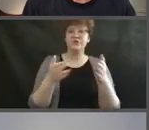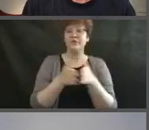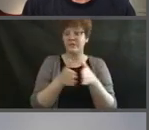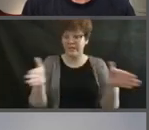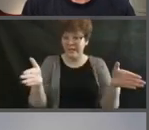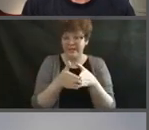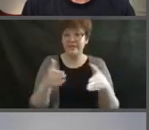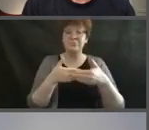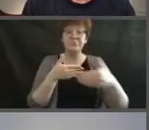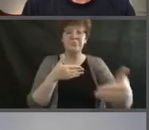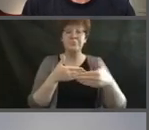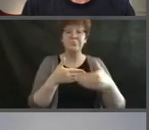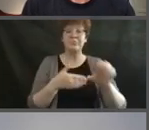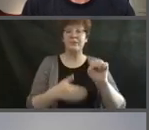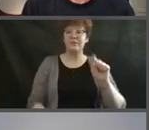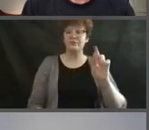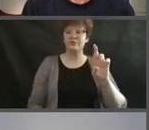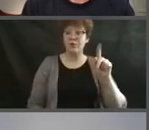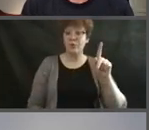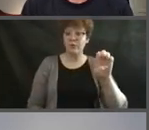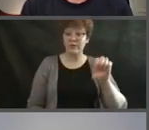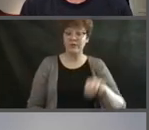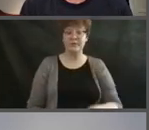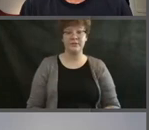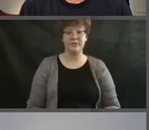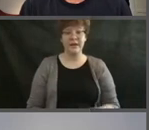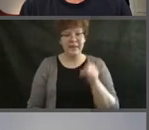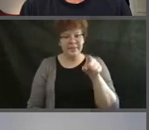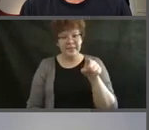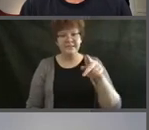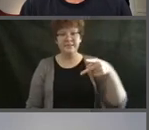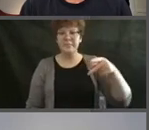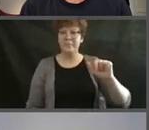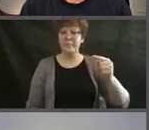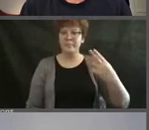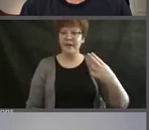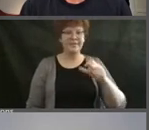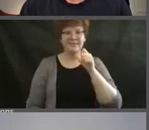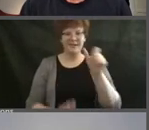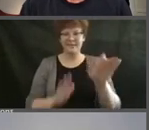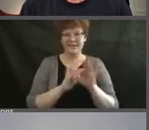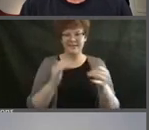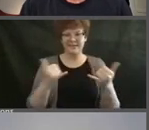And I don't have this path selected anymore, but I'm going to go ahead and turn it into a,